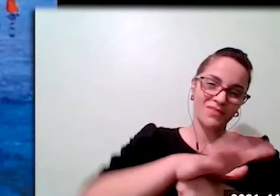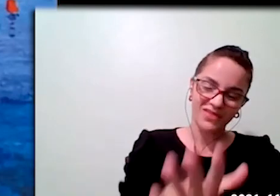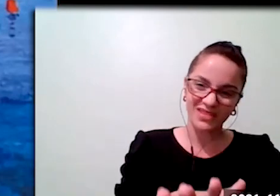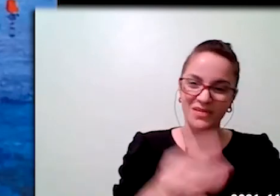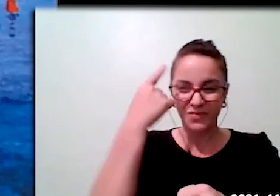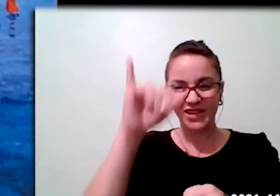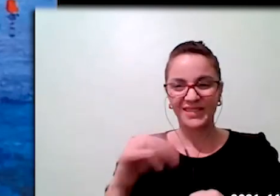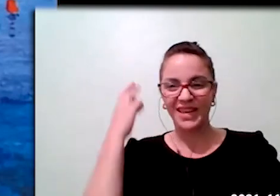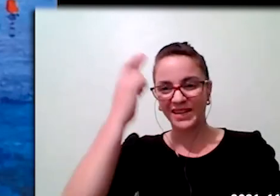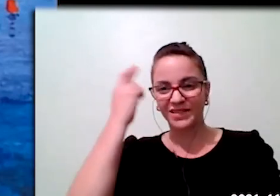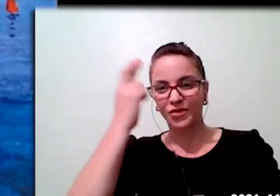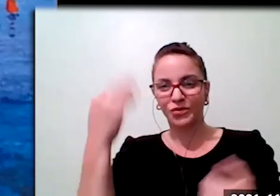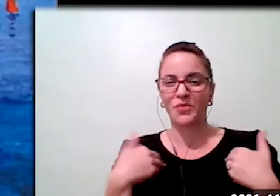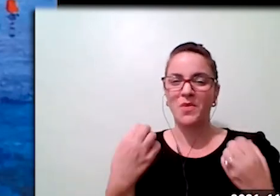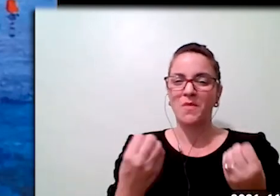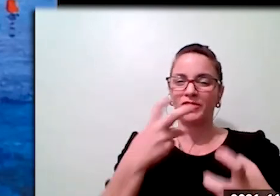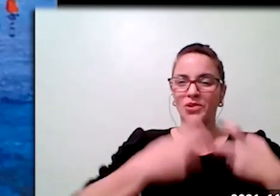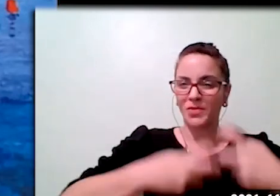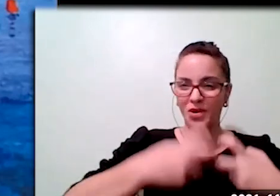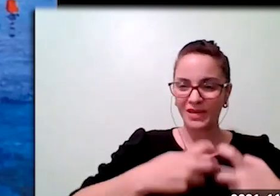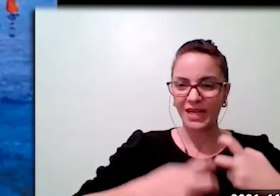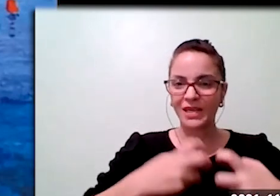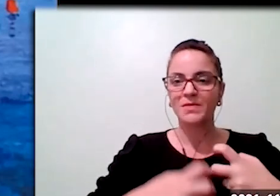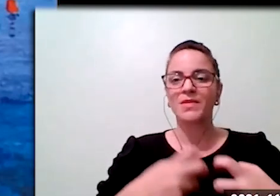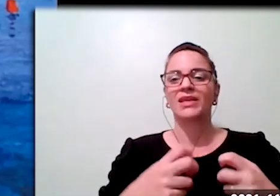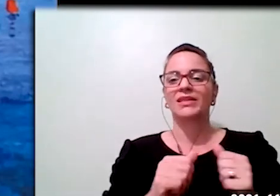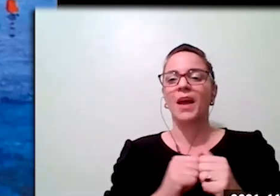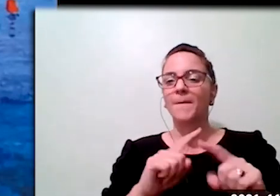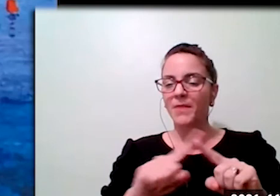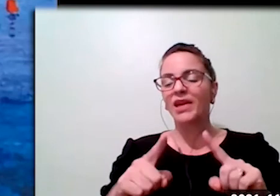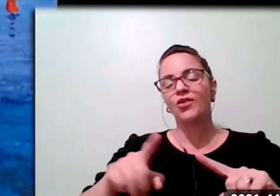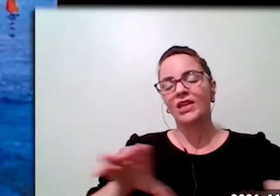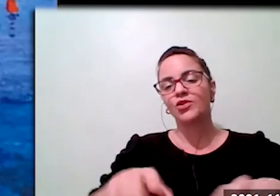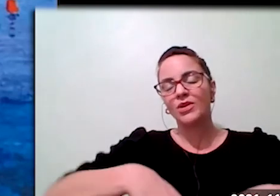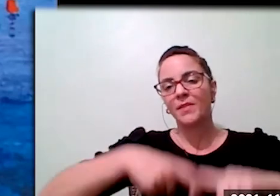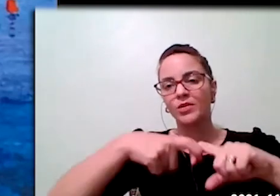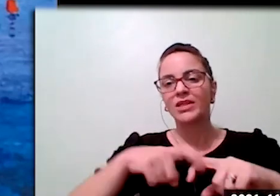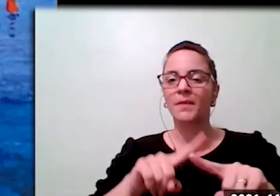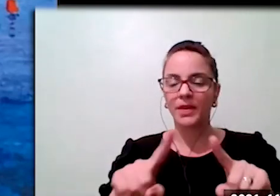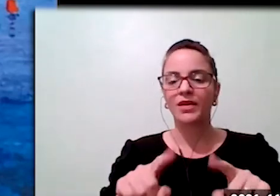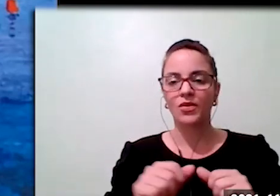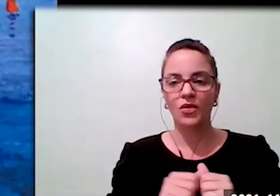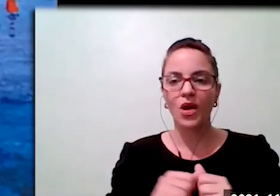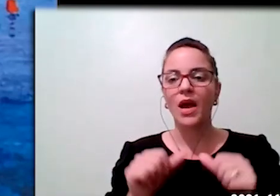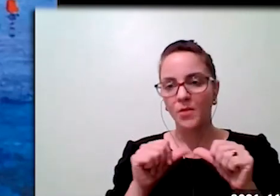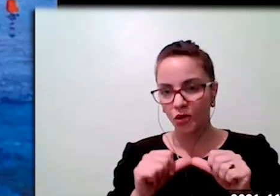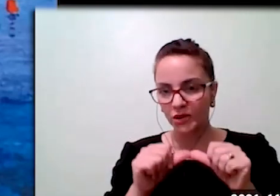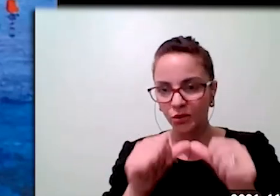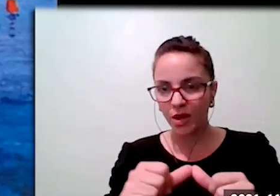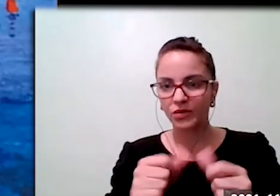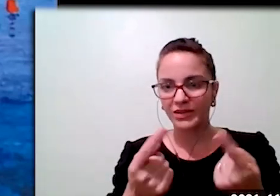we recognize the renowned group of art historians who committed to reflecting on and